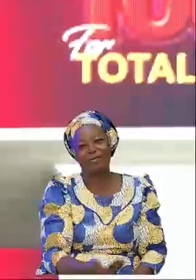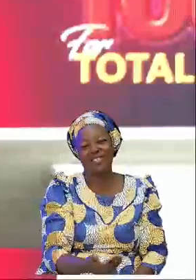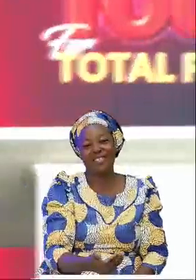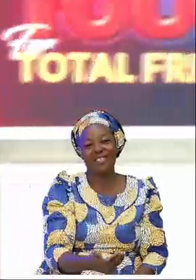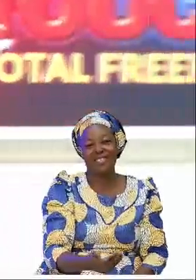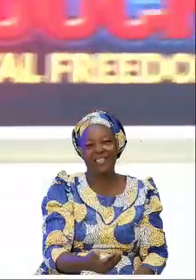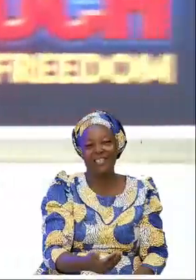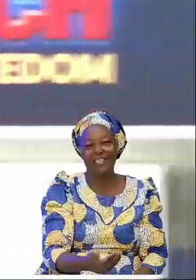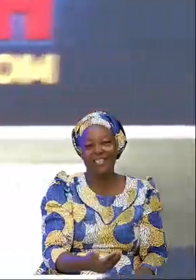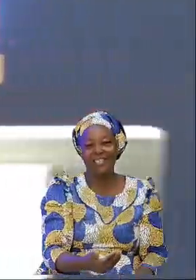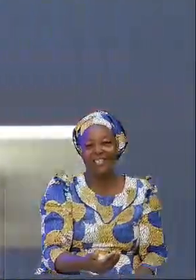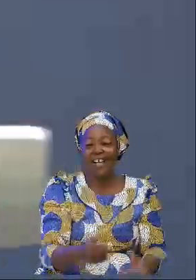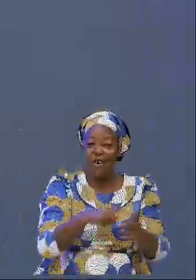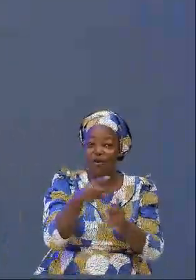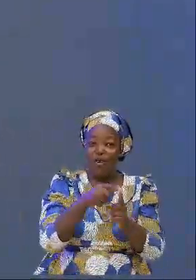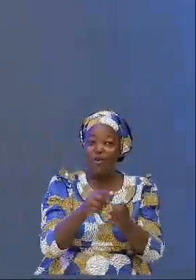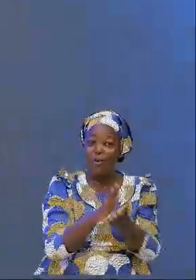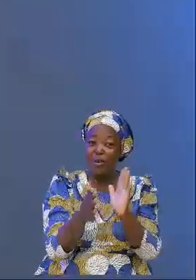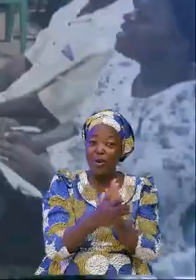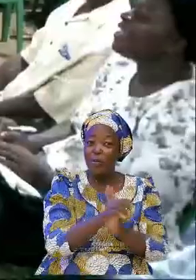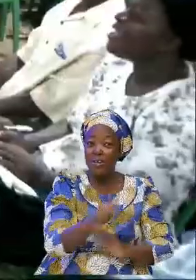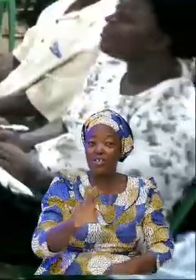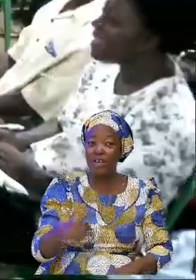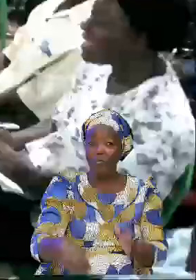God. Tonight, welcome.